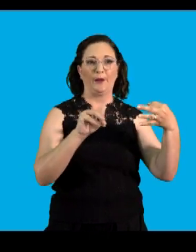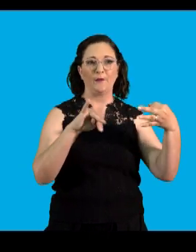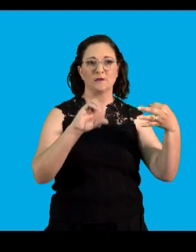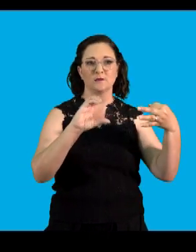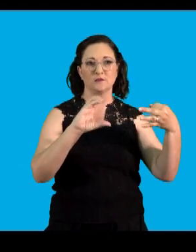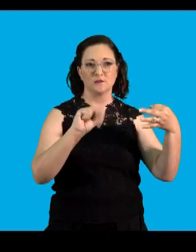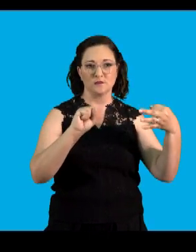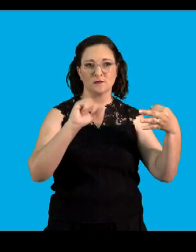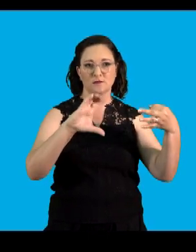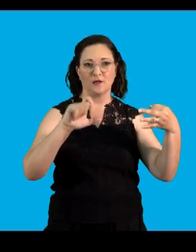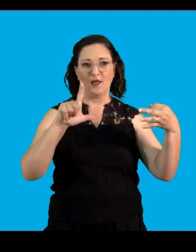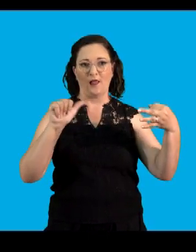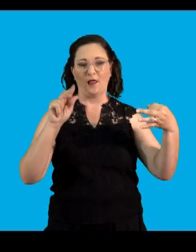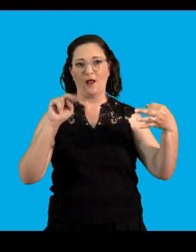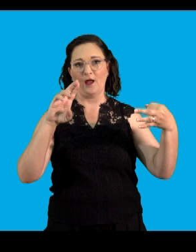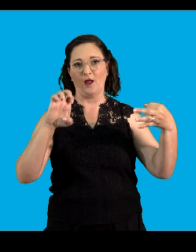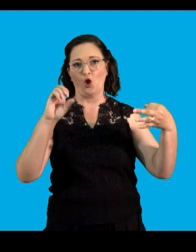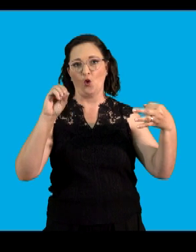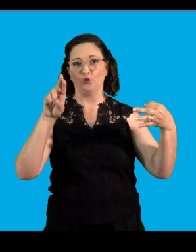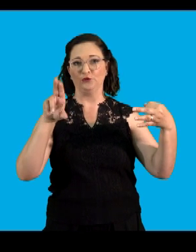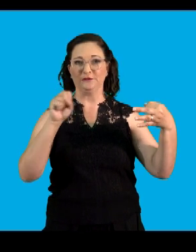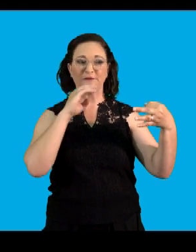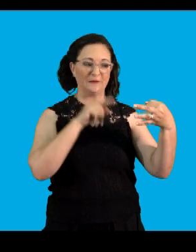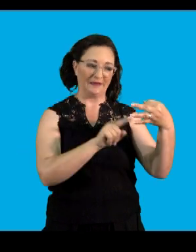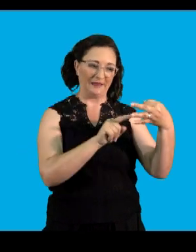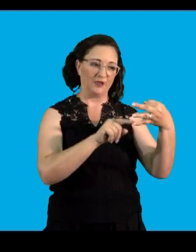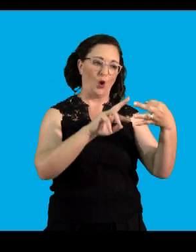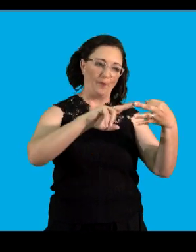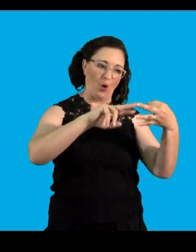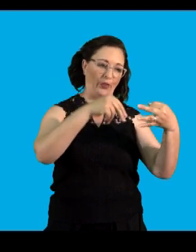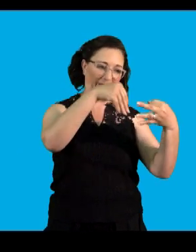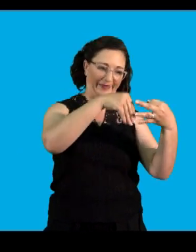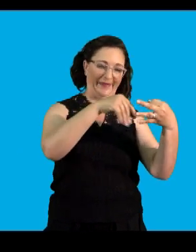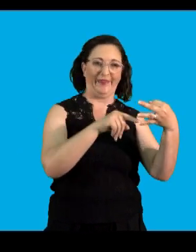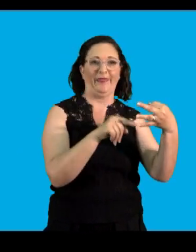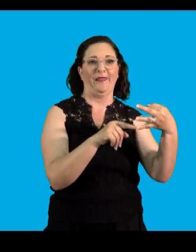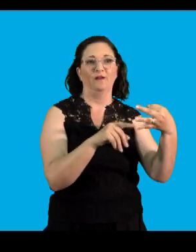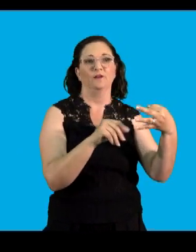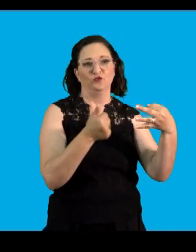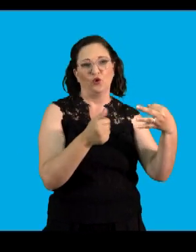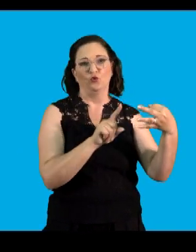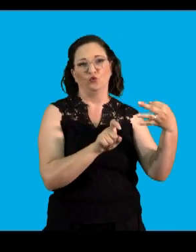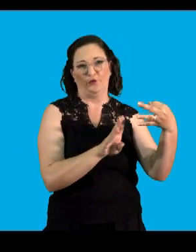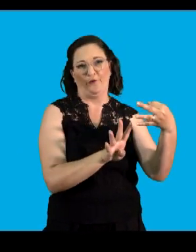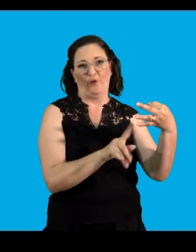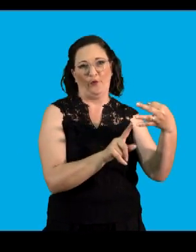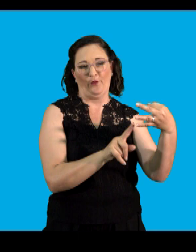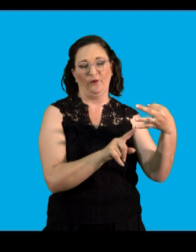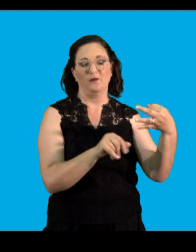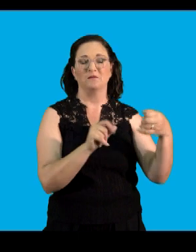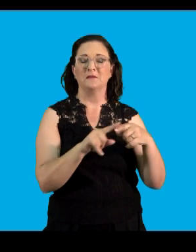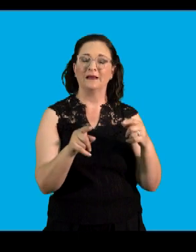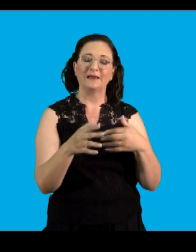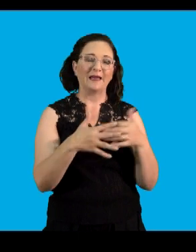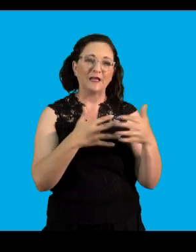business environment and the business operations. That will be your question 4. So you just have to choose any